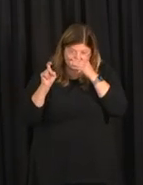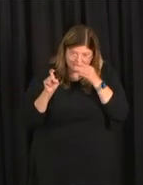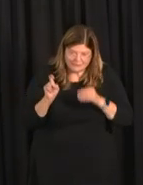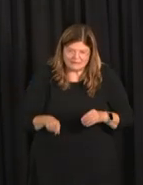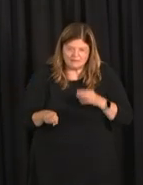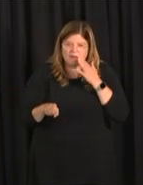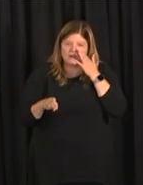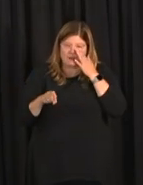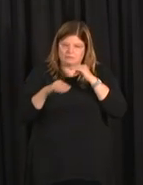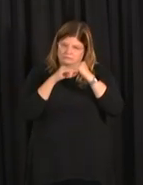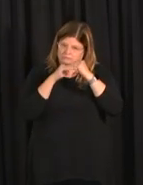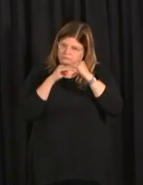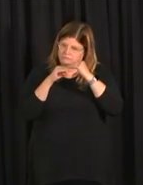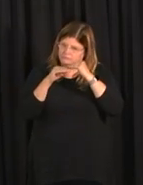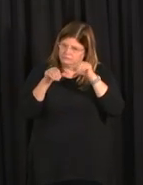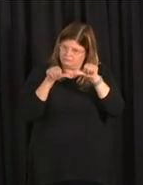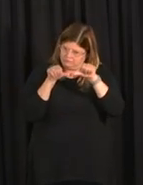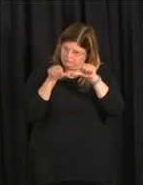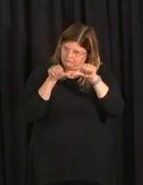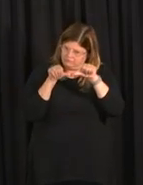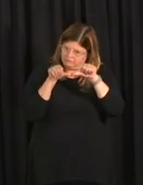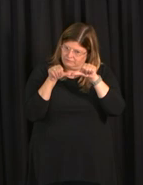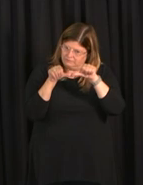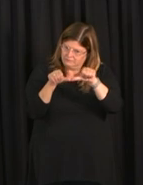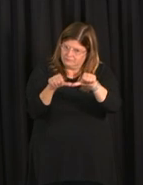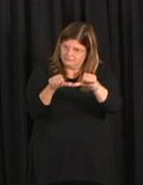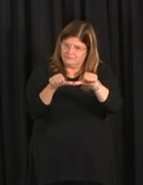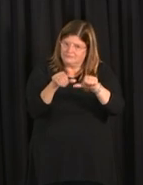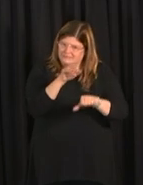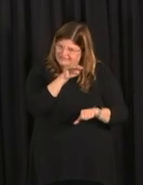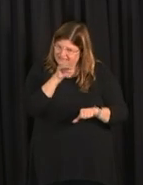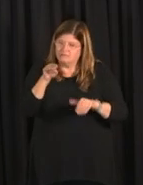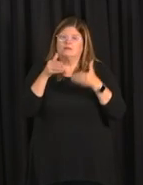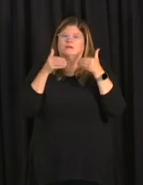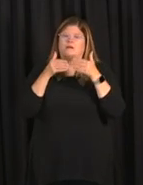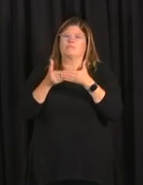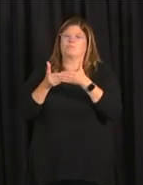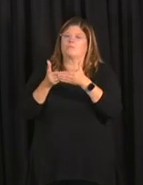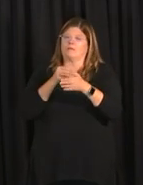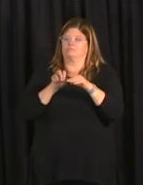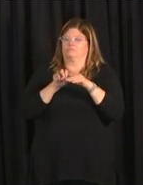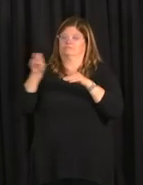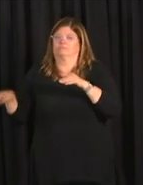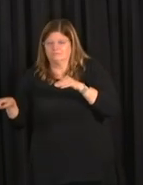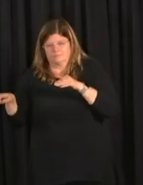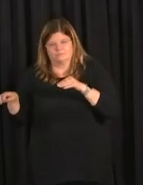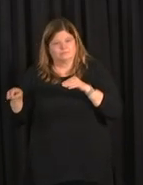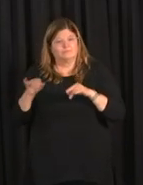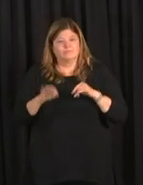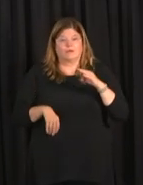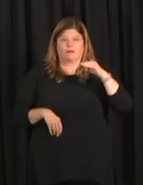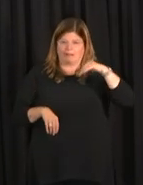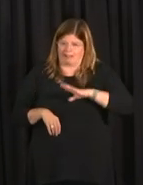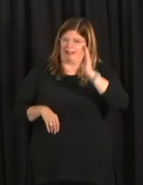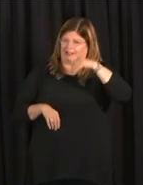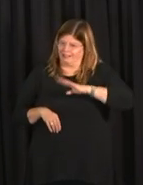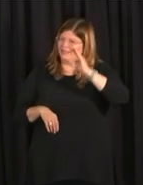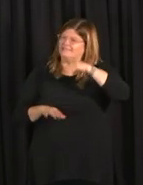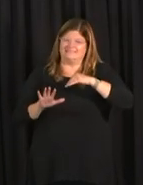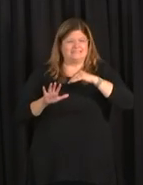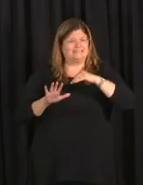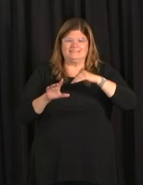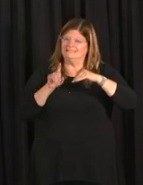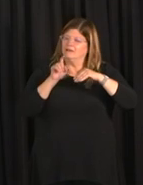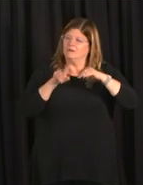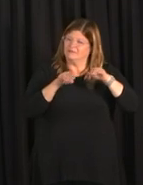be sustained for a period of time, so we encourage people to have that in mind